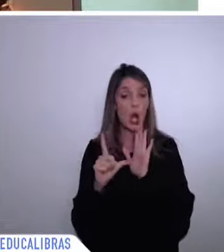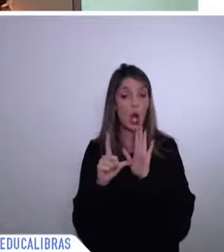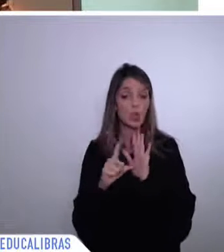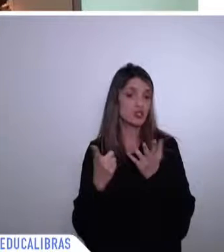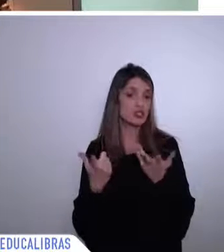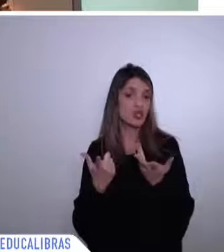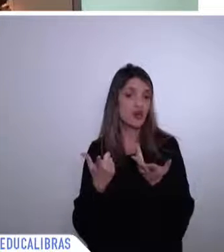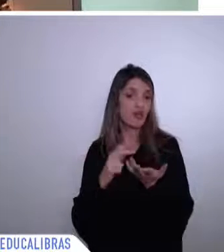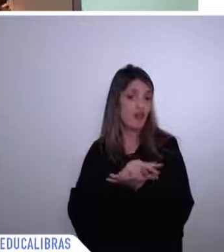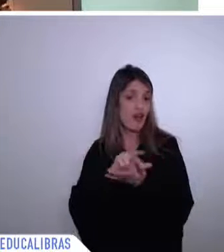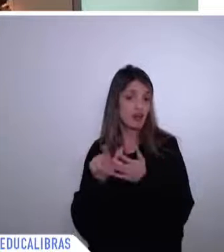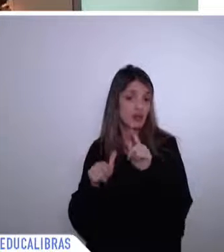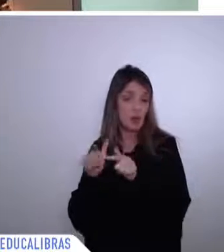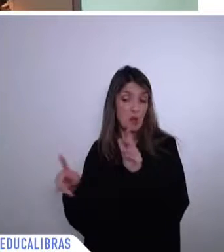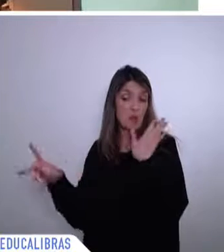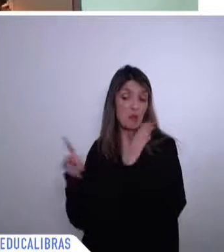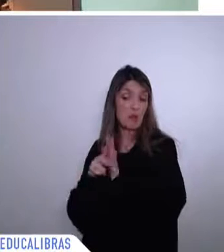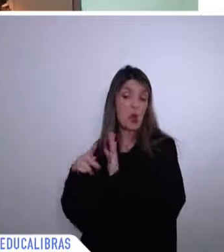stores.